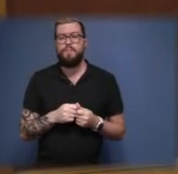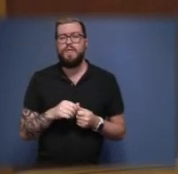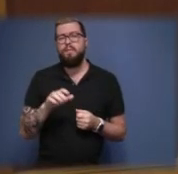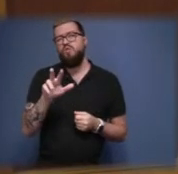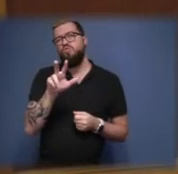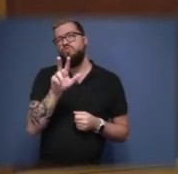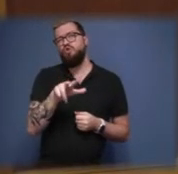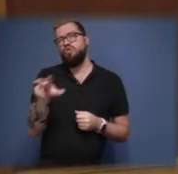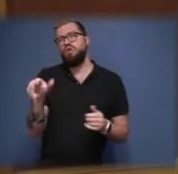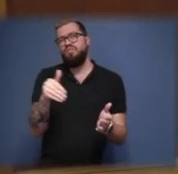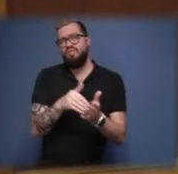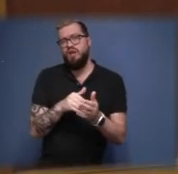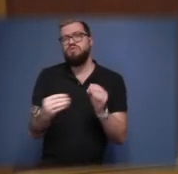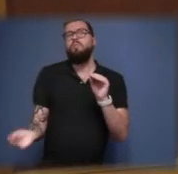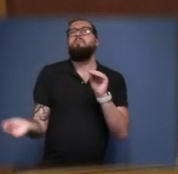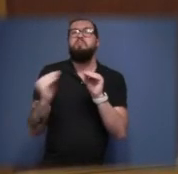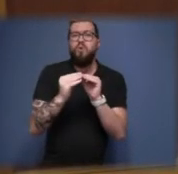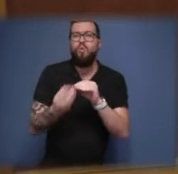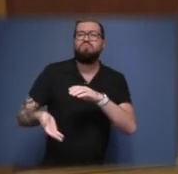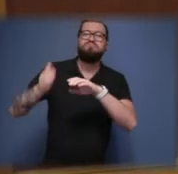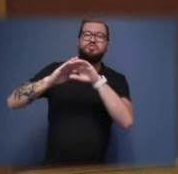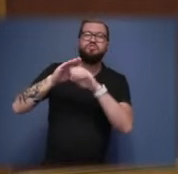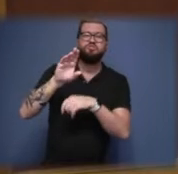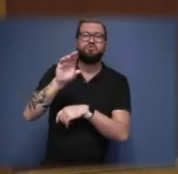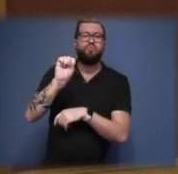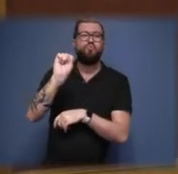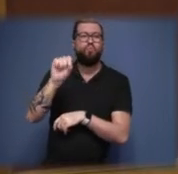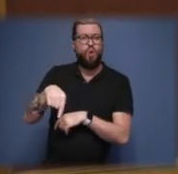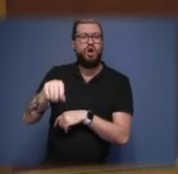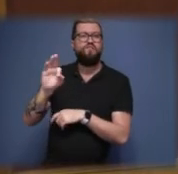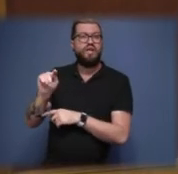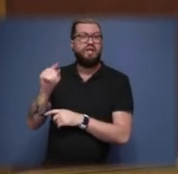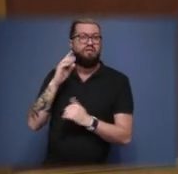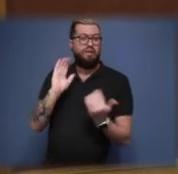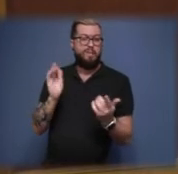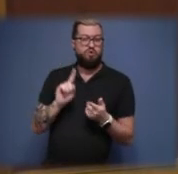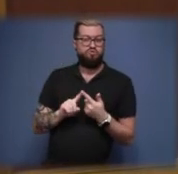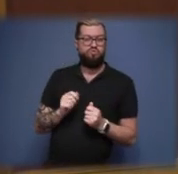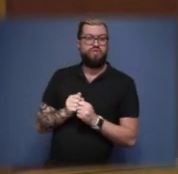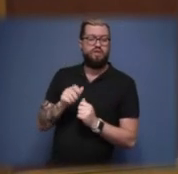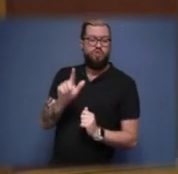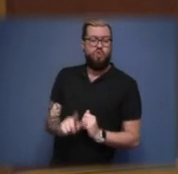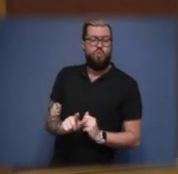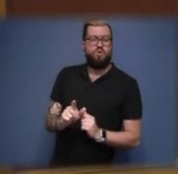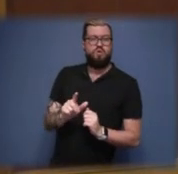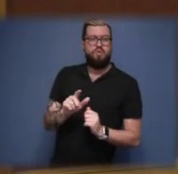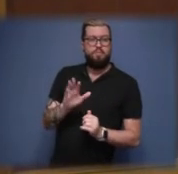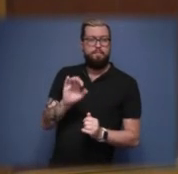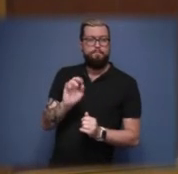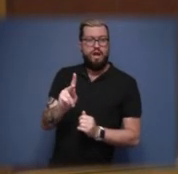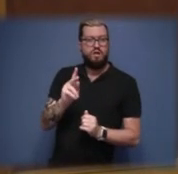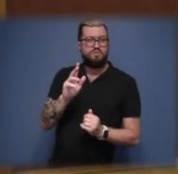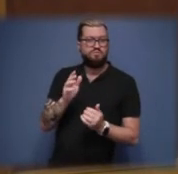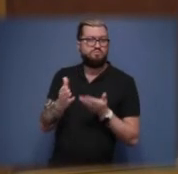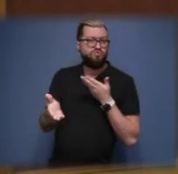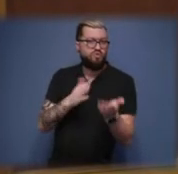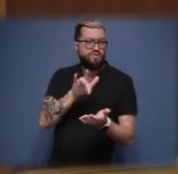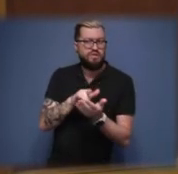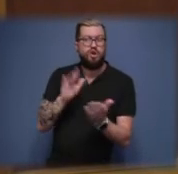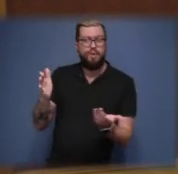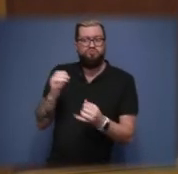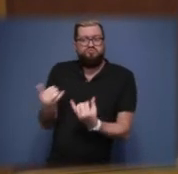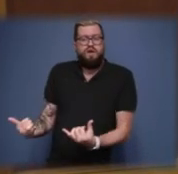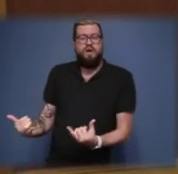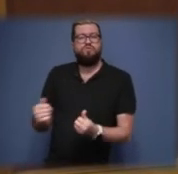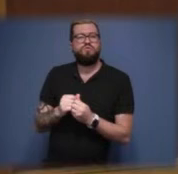33,000 more square feet of space than we currently have in the Lower Bucks Government Services Center. It is going to bring in